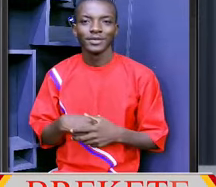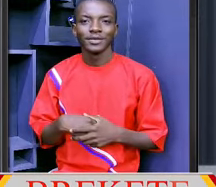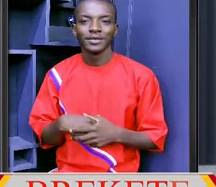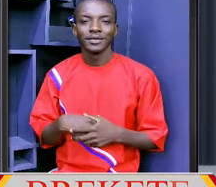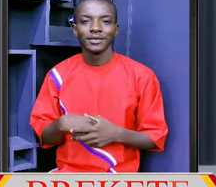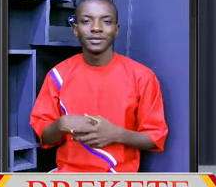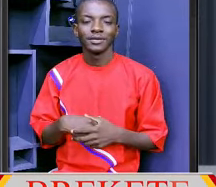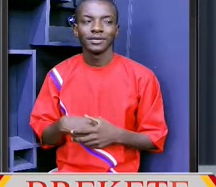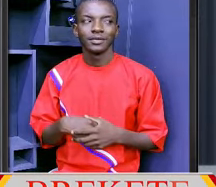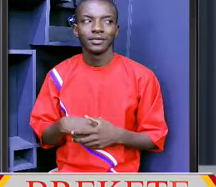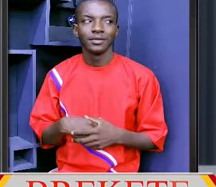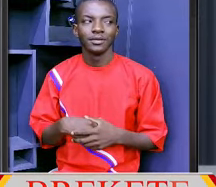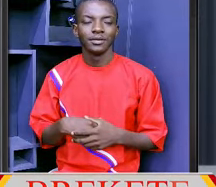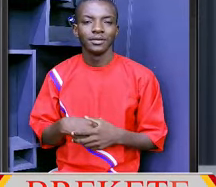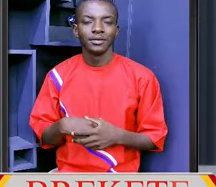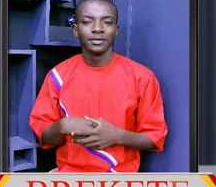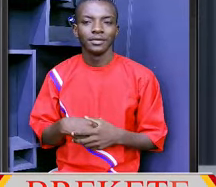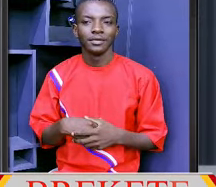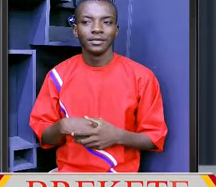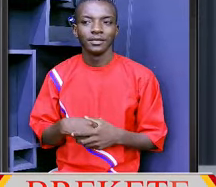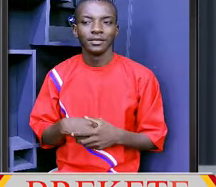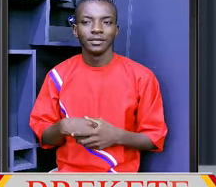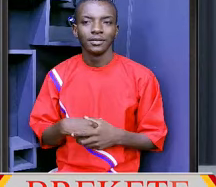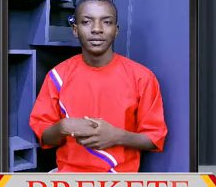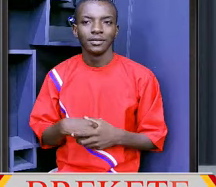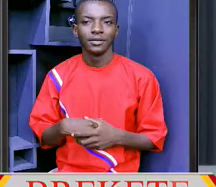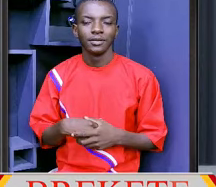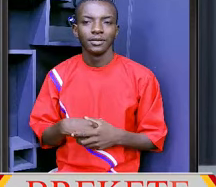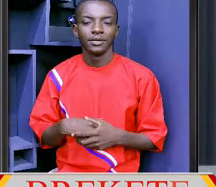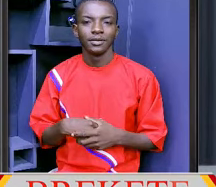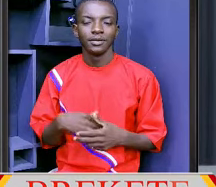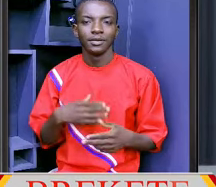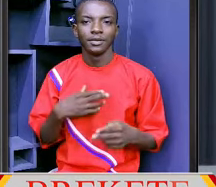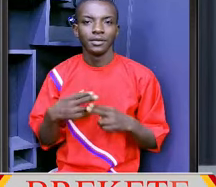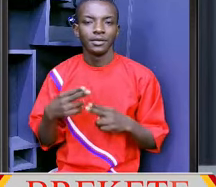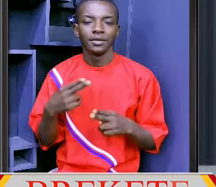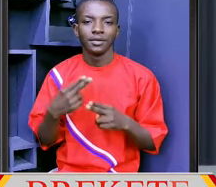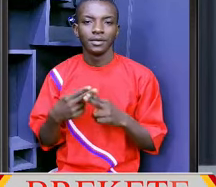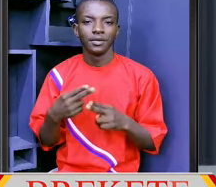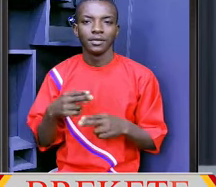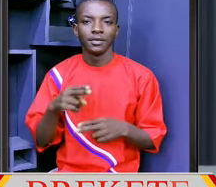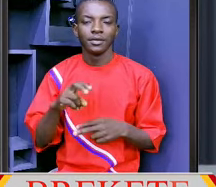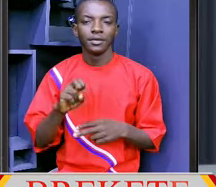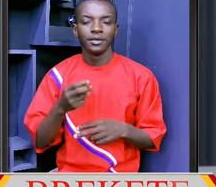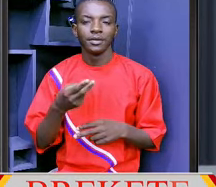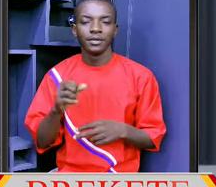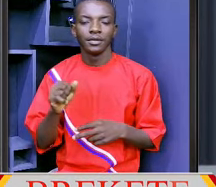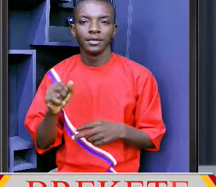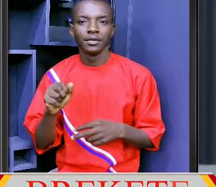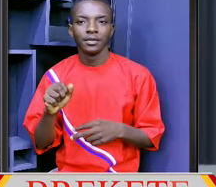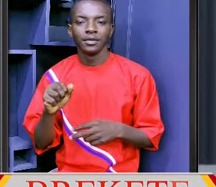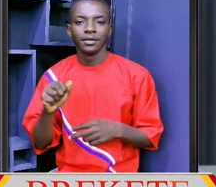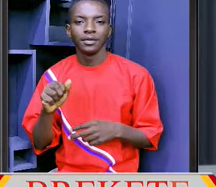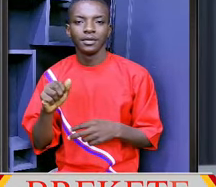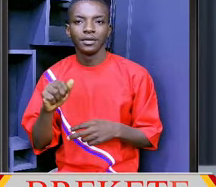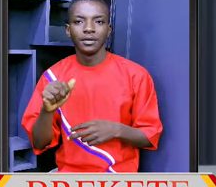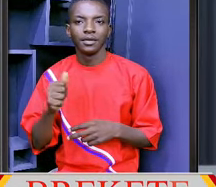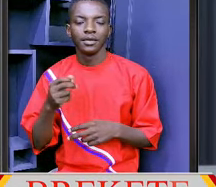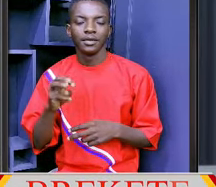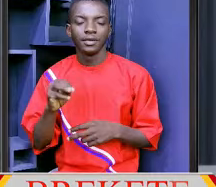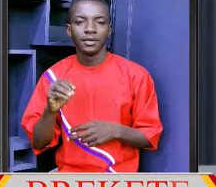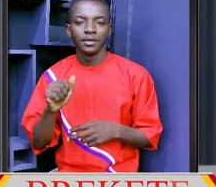good morning, sir. Yeah, how are you? My name is Abdul Hamidi. It's people call me